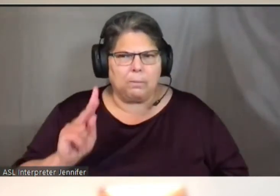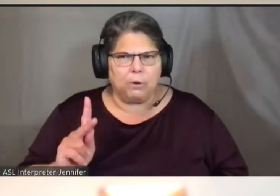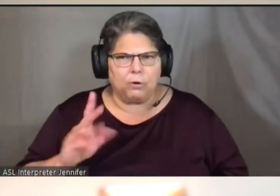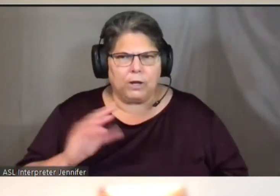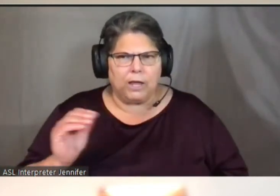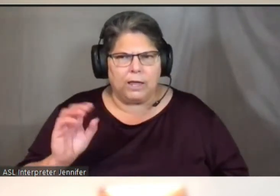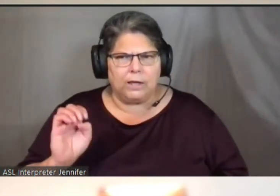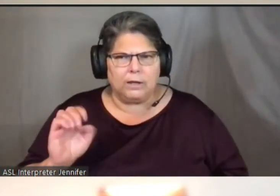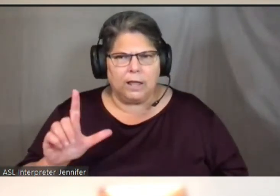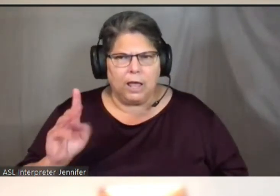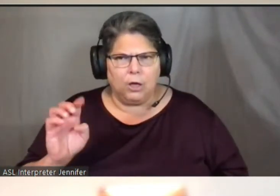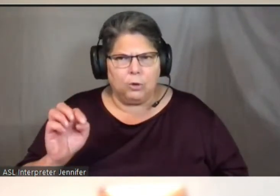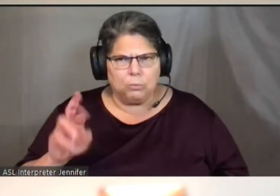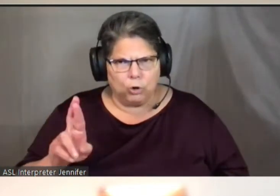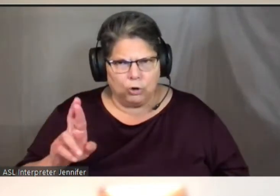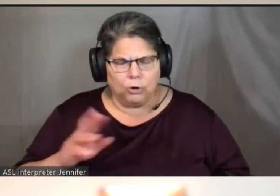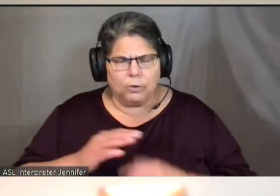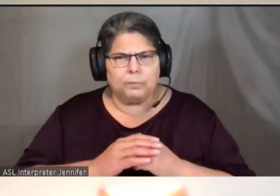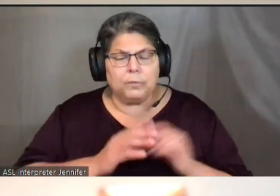also improving their